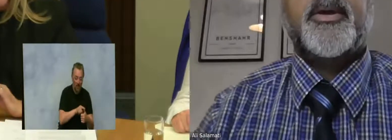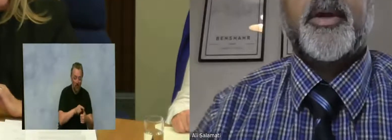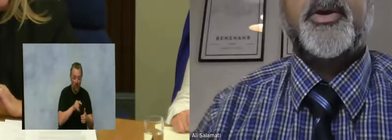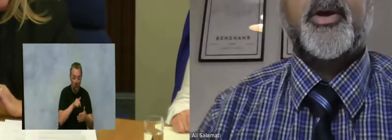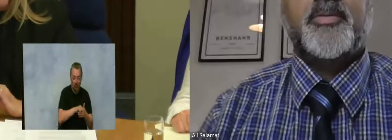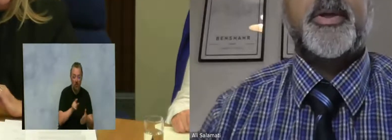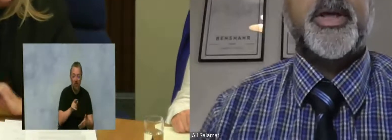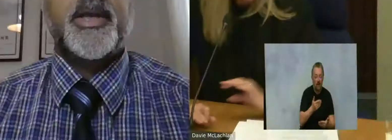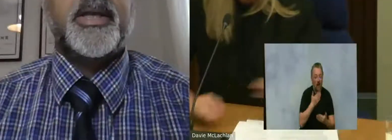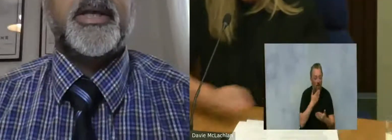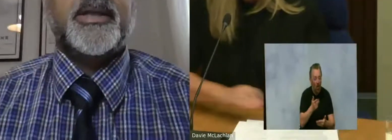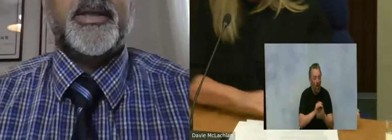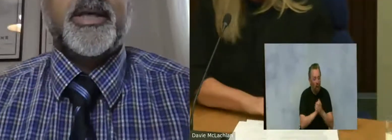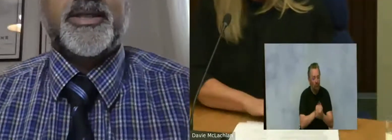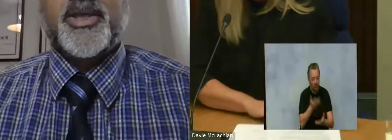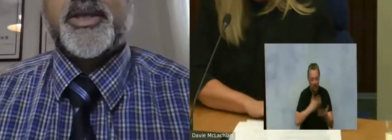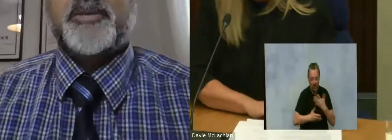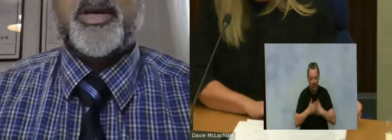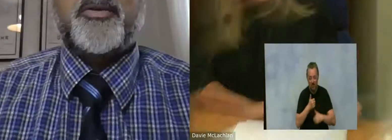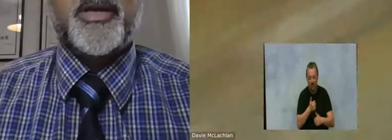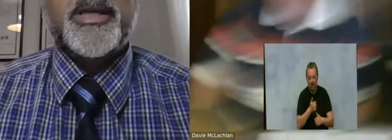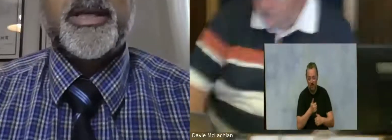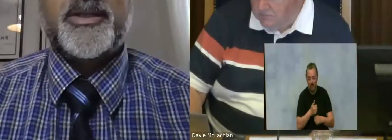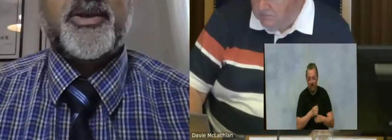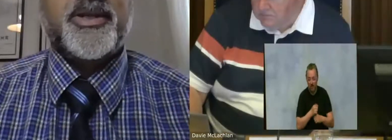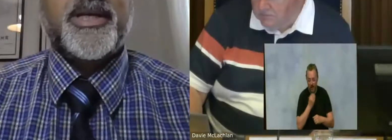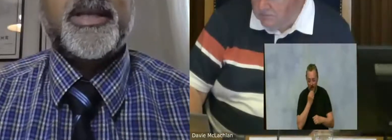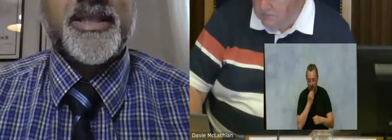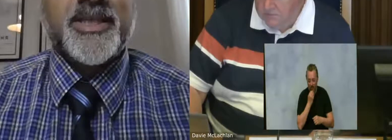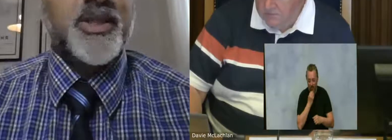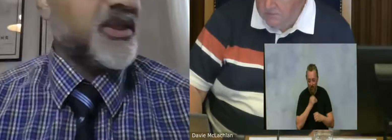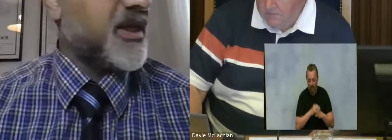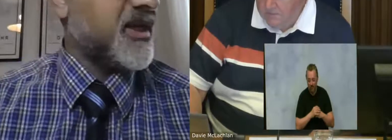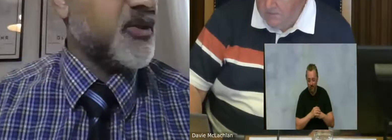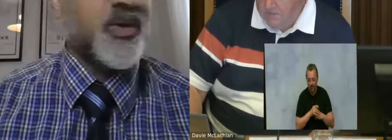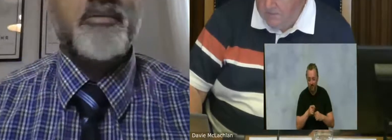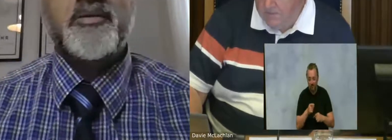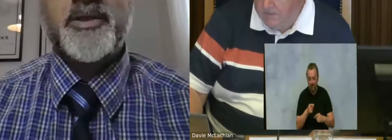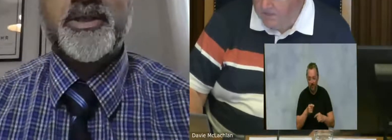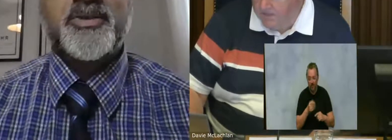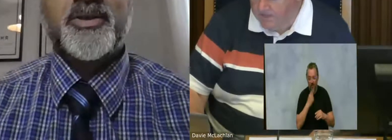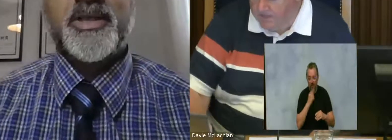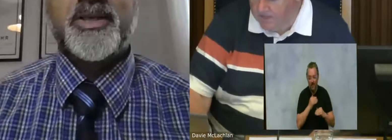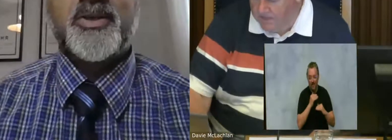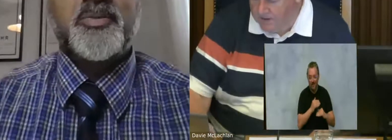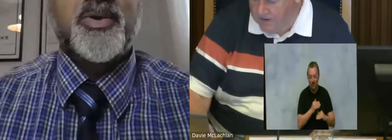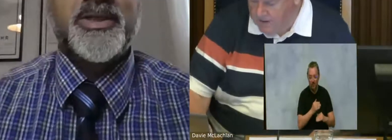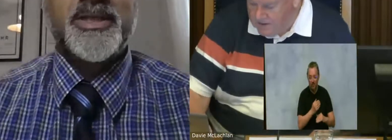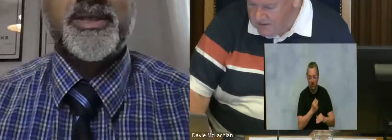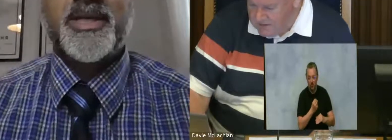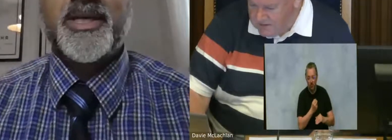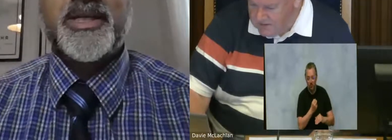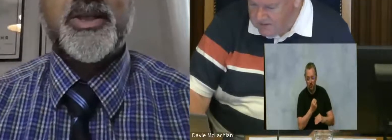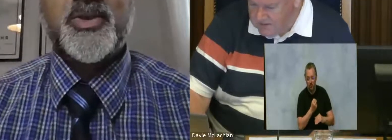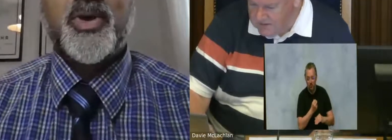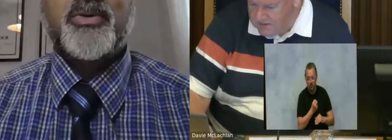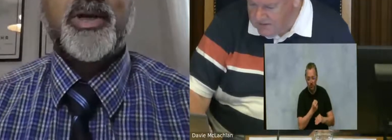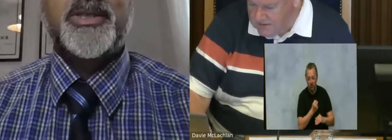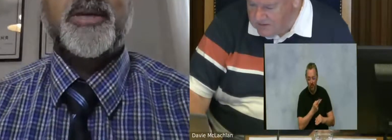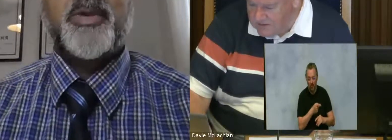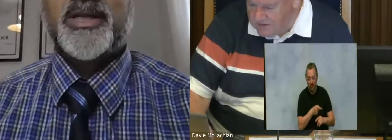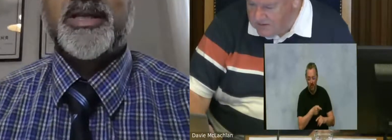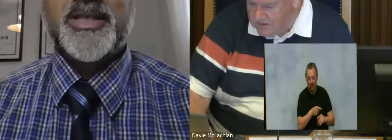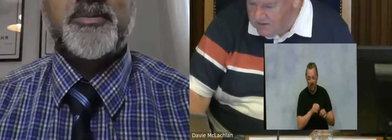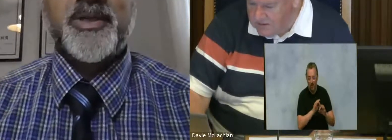Okay, thank you. I appreciate that. And it's just the main thing is that, in section 12 of this, your report says there's no